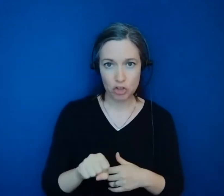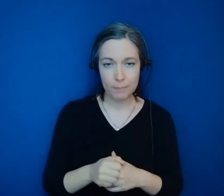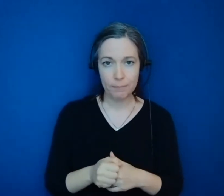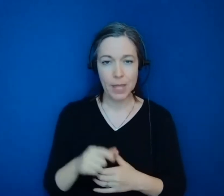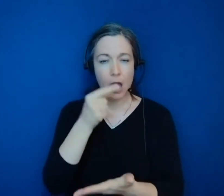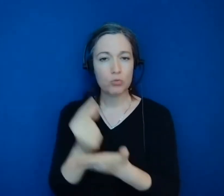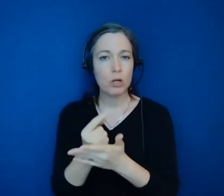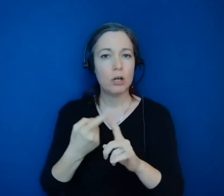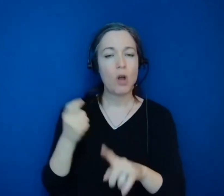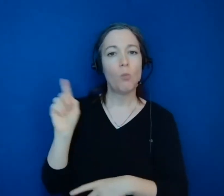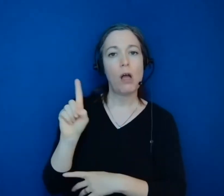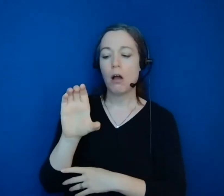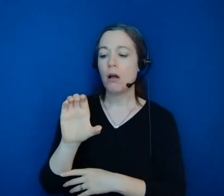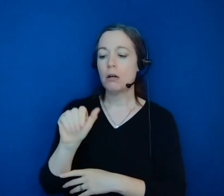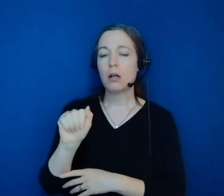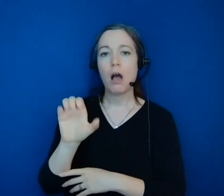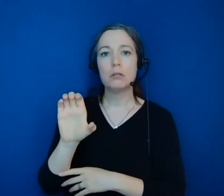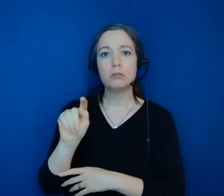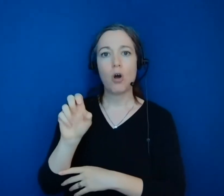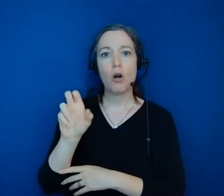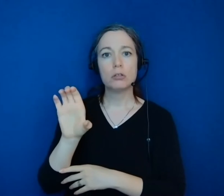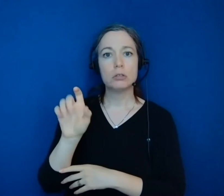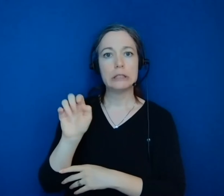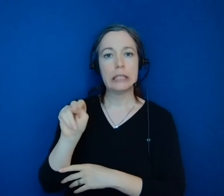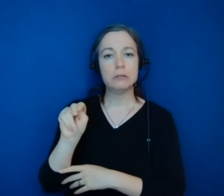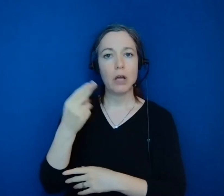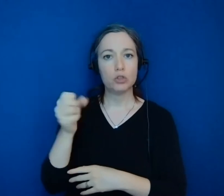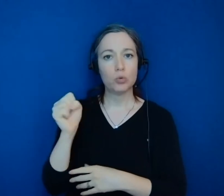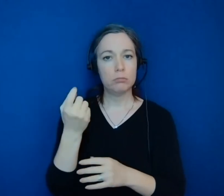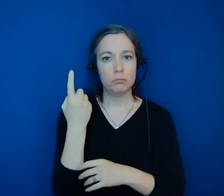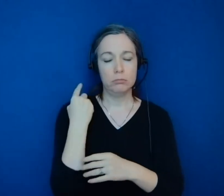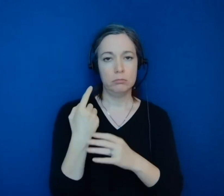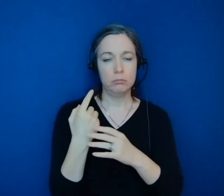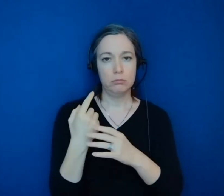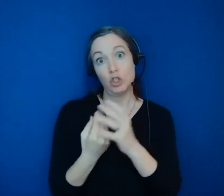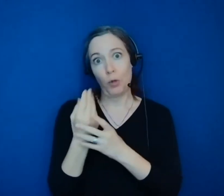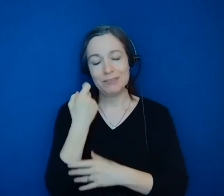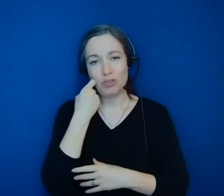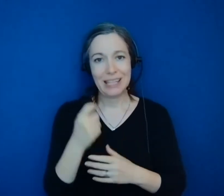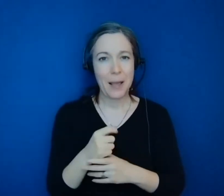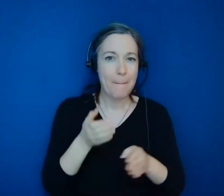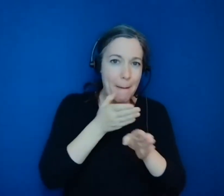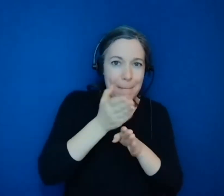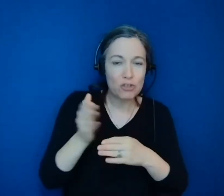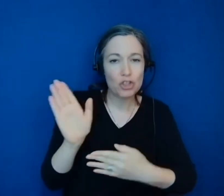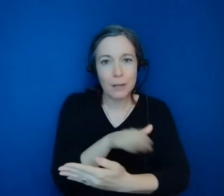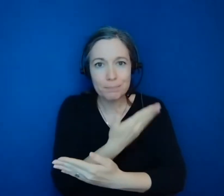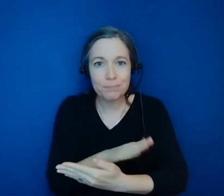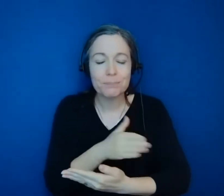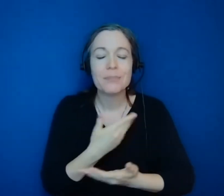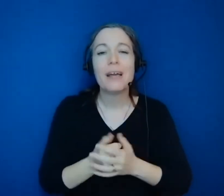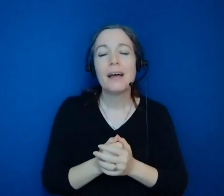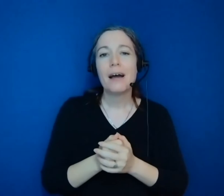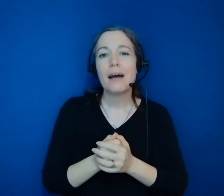last spring, and my major is music and I like play Barry Sachs as that's my main